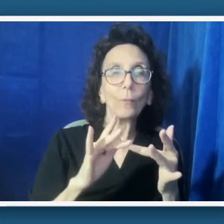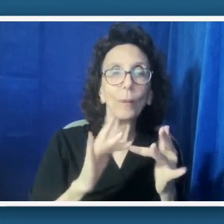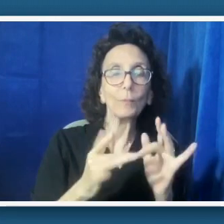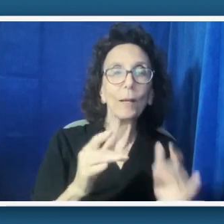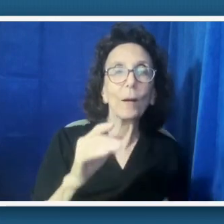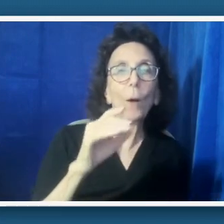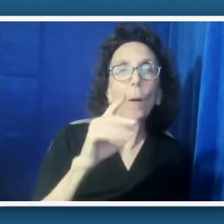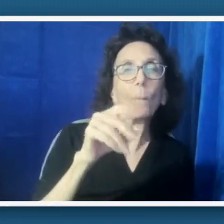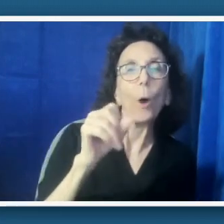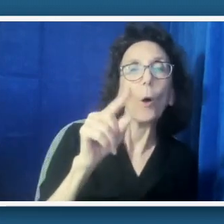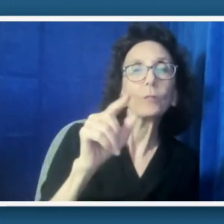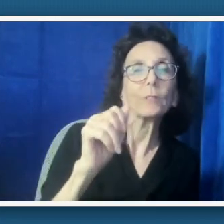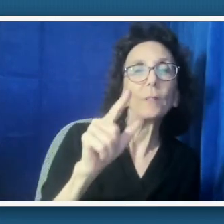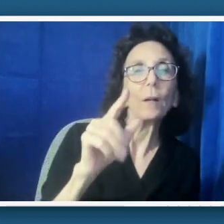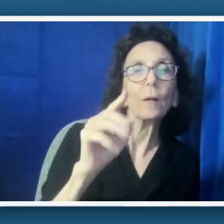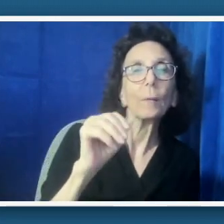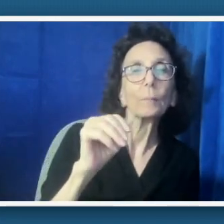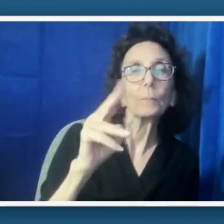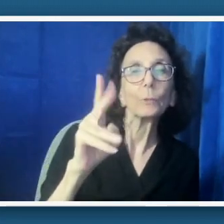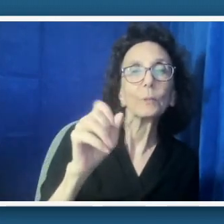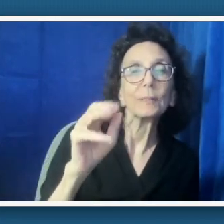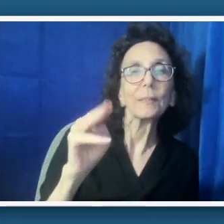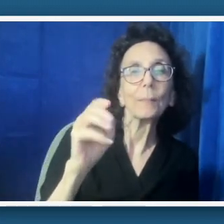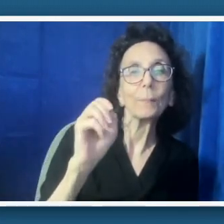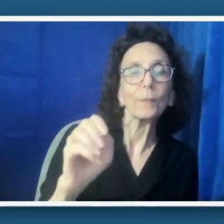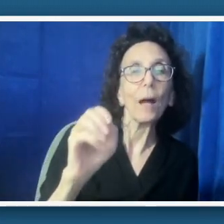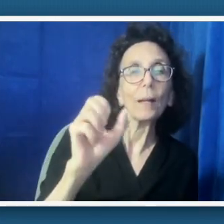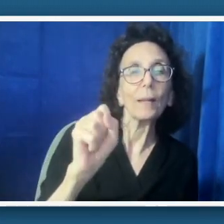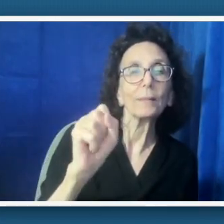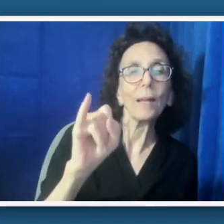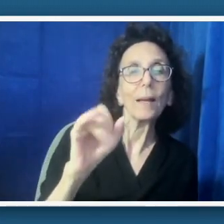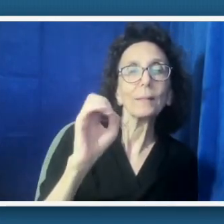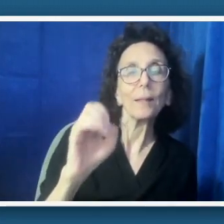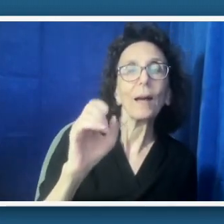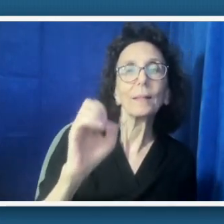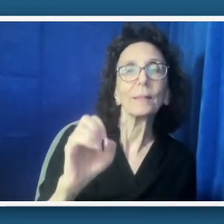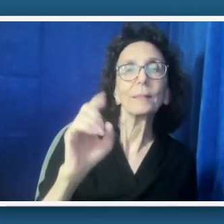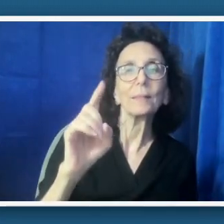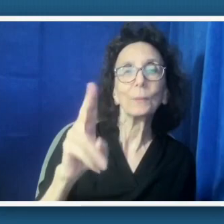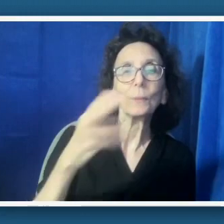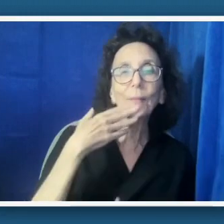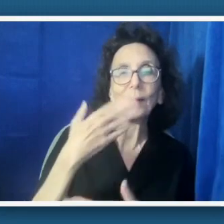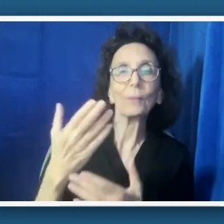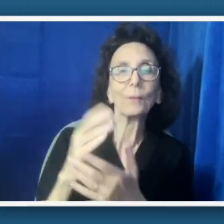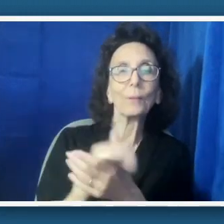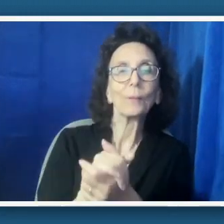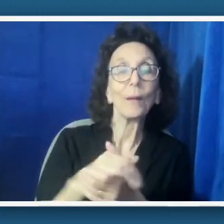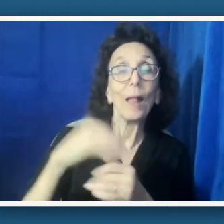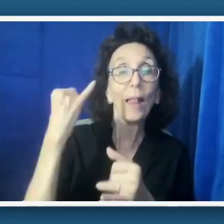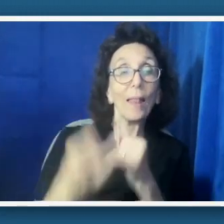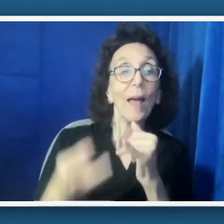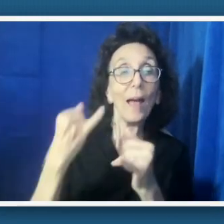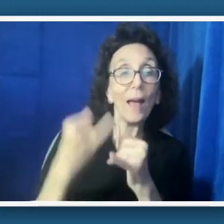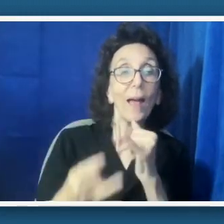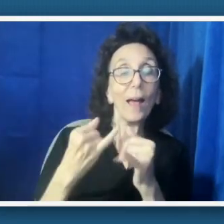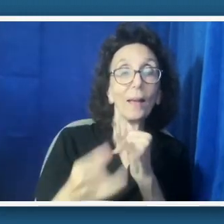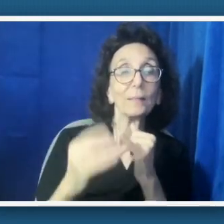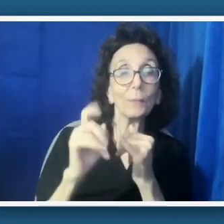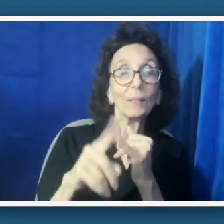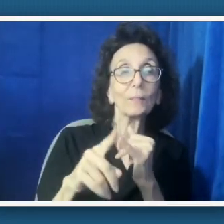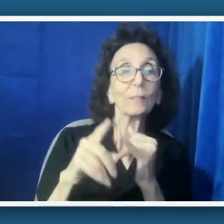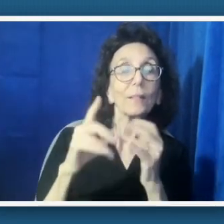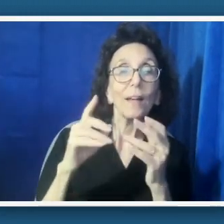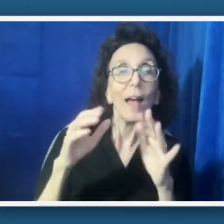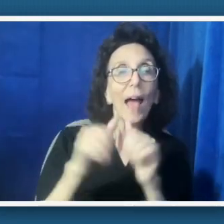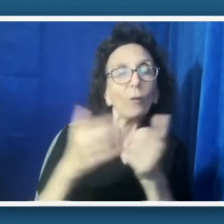postalmuseum.si.edu. But then the last real question, thank you for putting it in the chat. The last question is, what can we do to push for more diversity